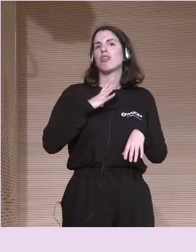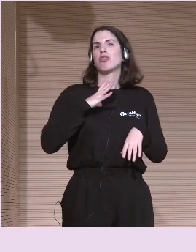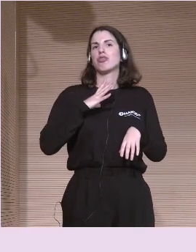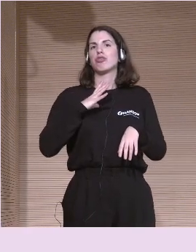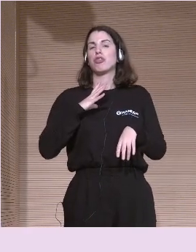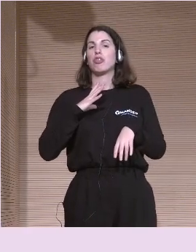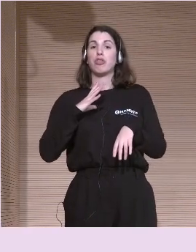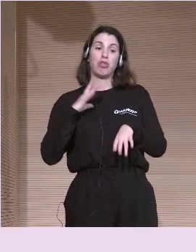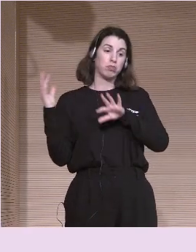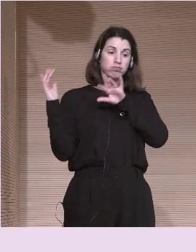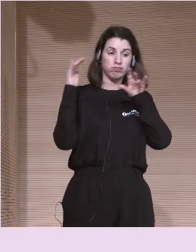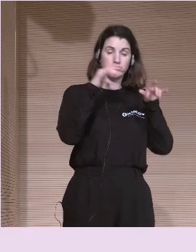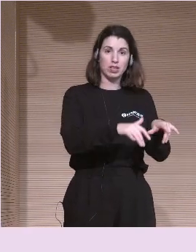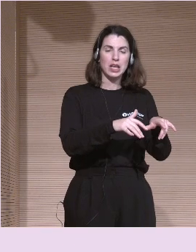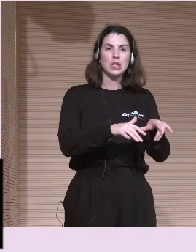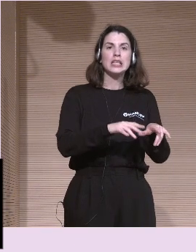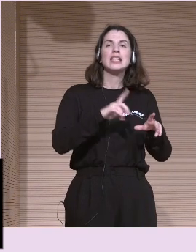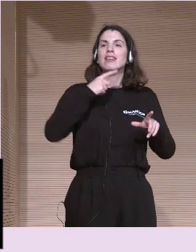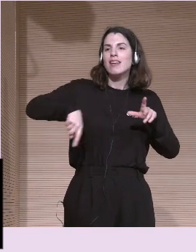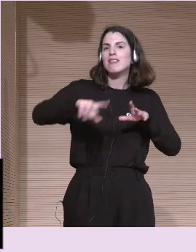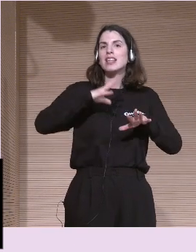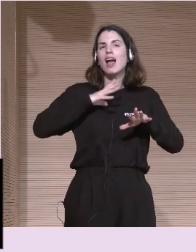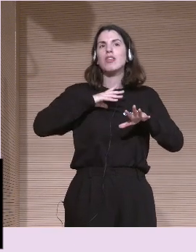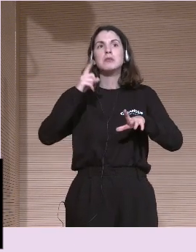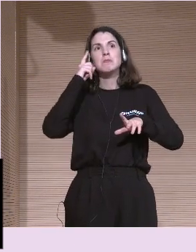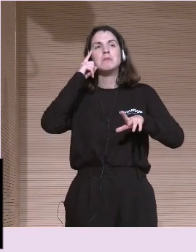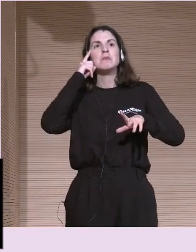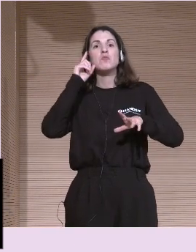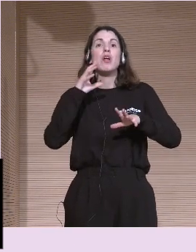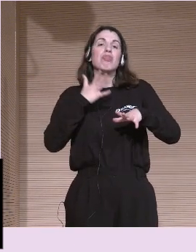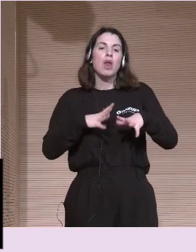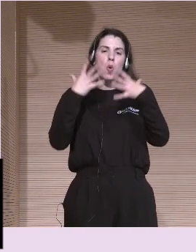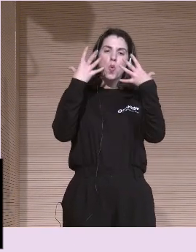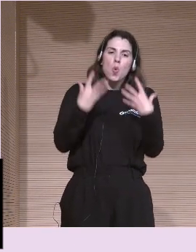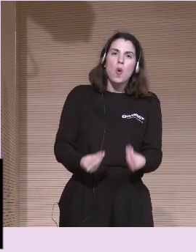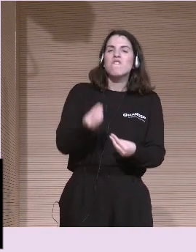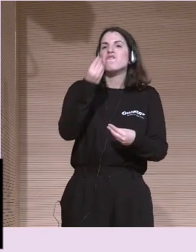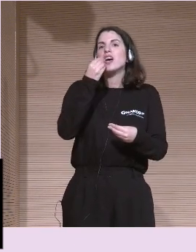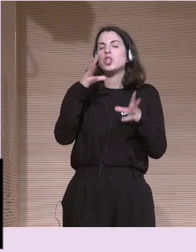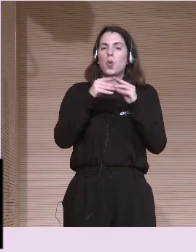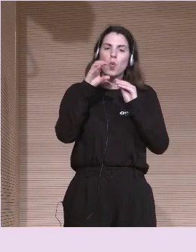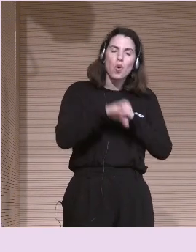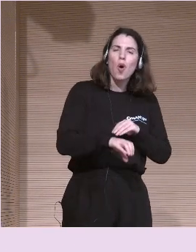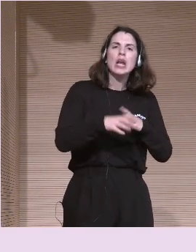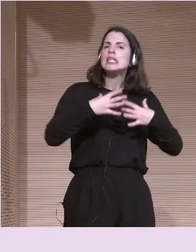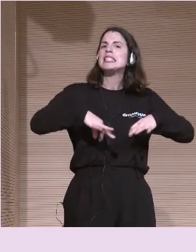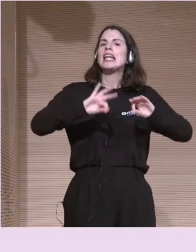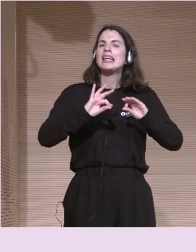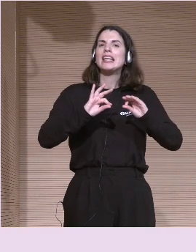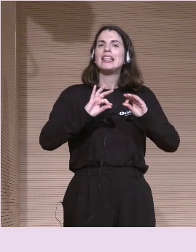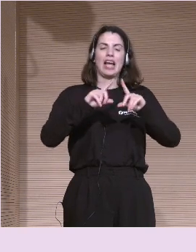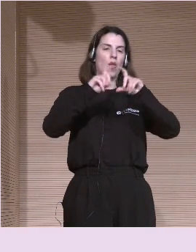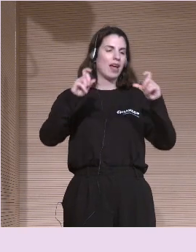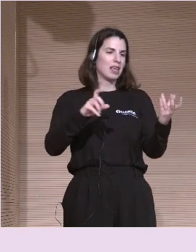those objects, those ingredients, in the same style as the label, there are personal stories on all of those labels. And